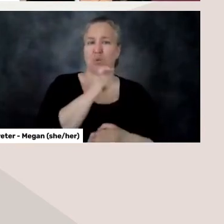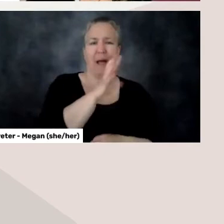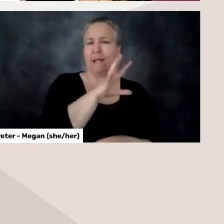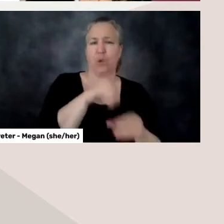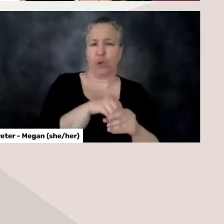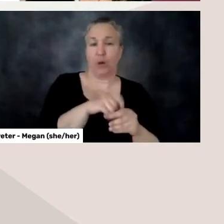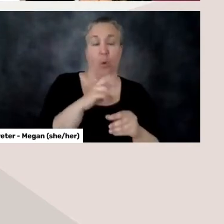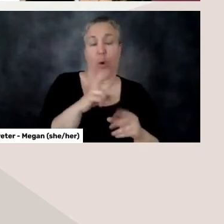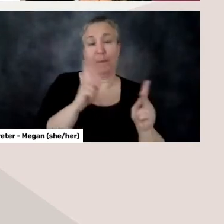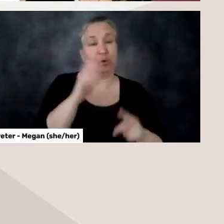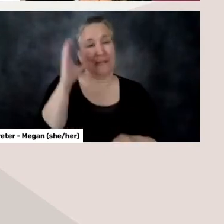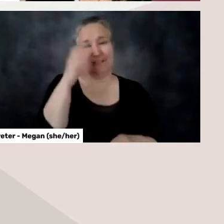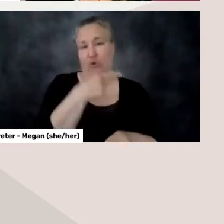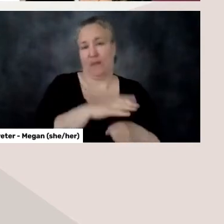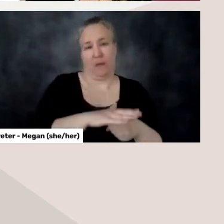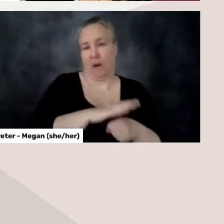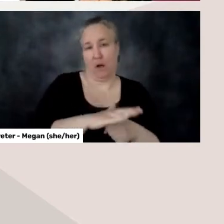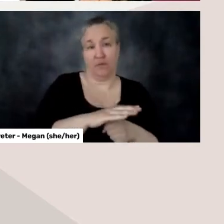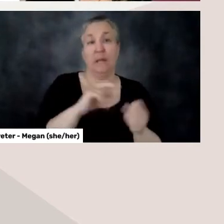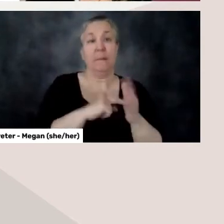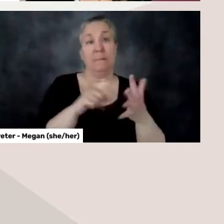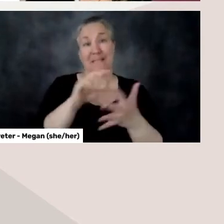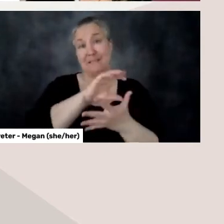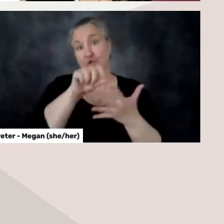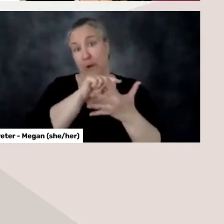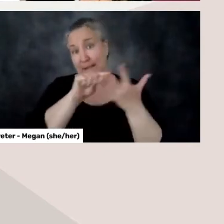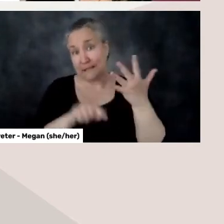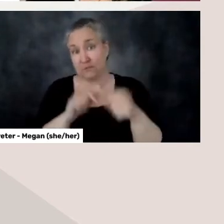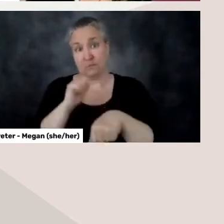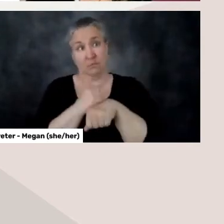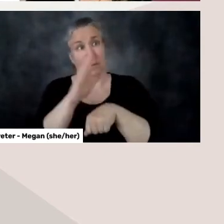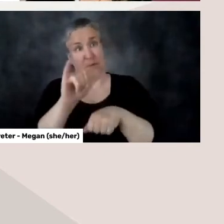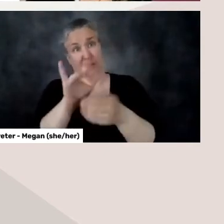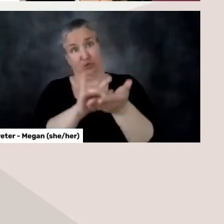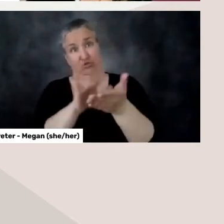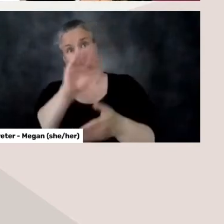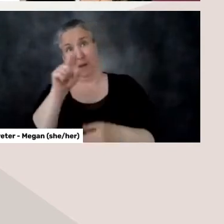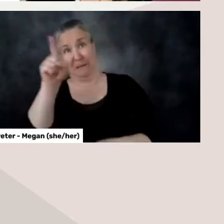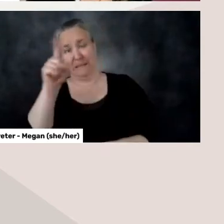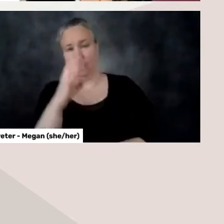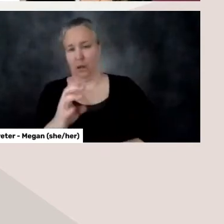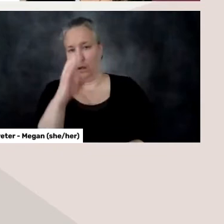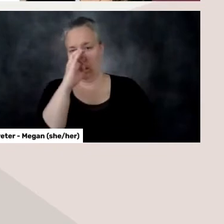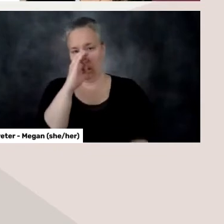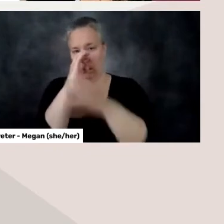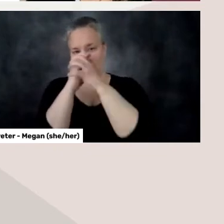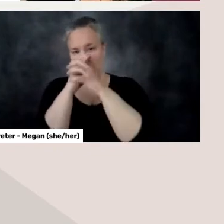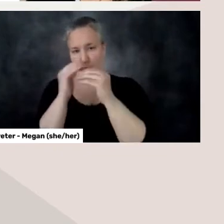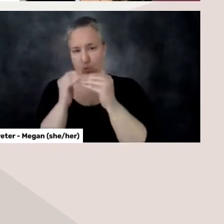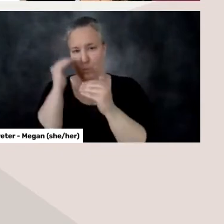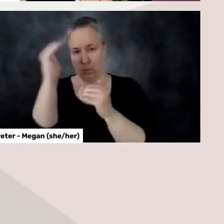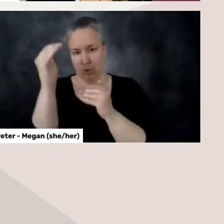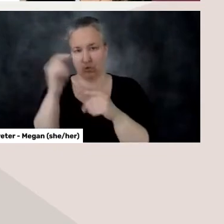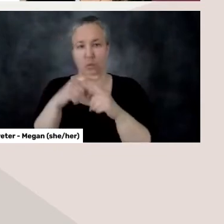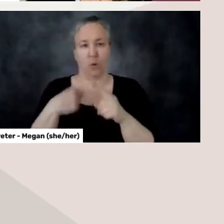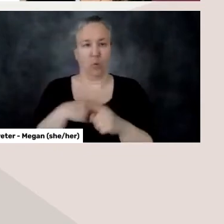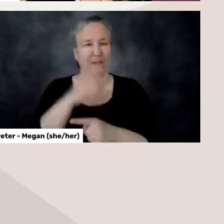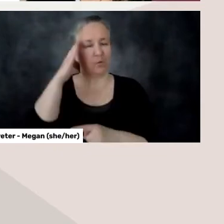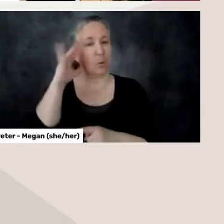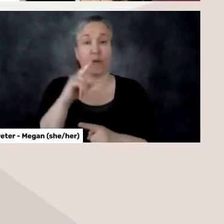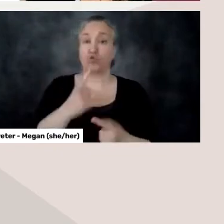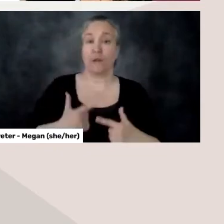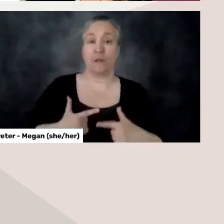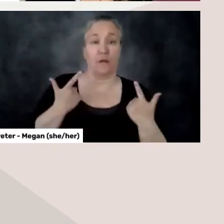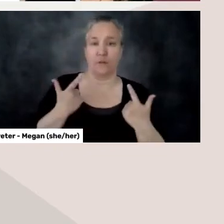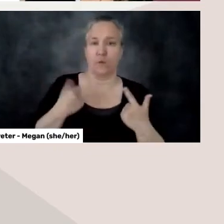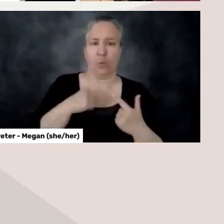to enough. And so the criteria that were set by the drug companies were too strict. But we know that in real life,